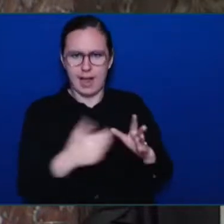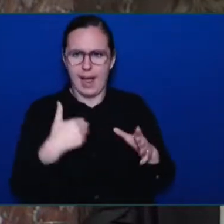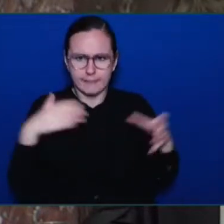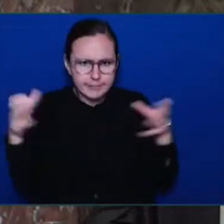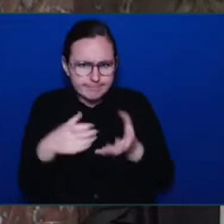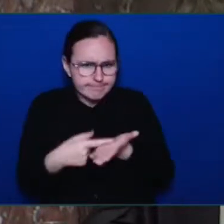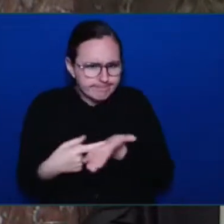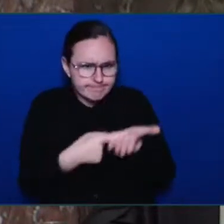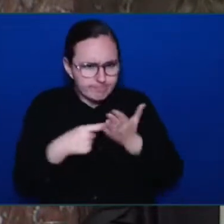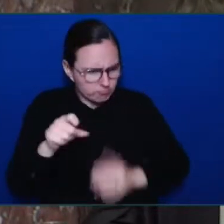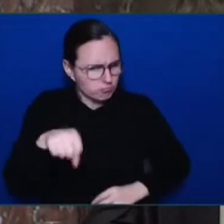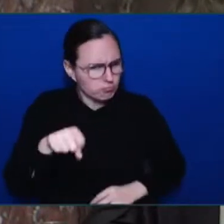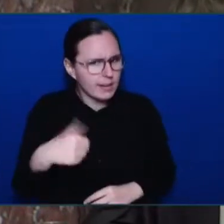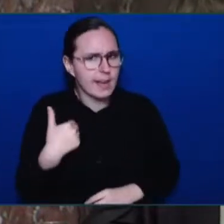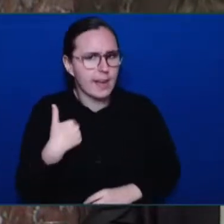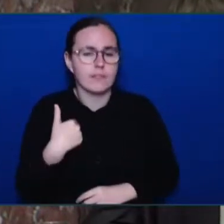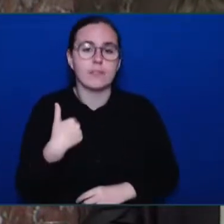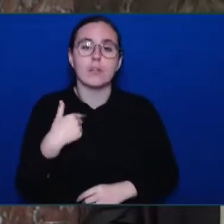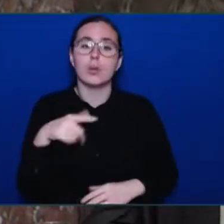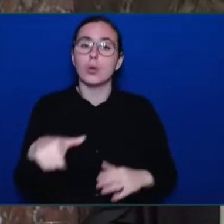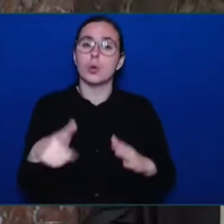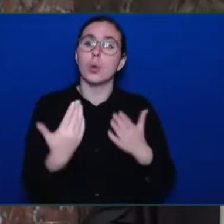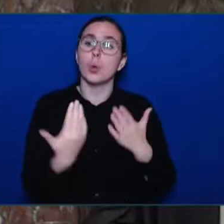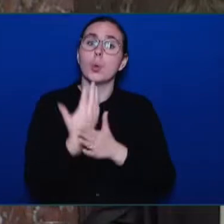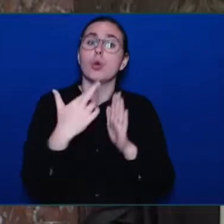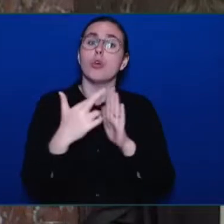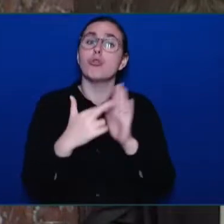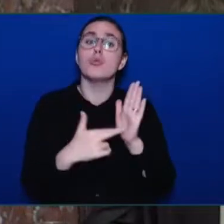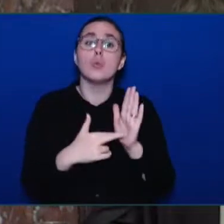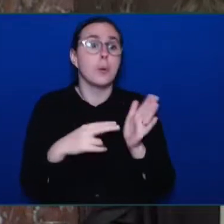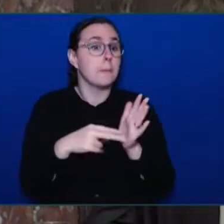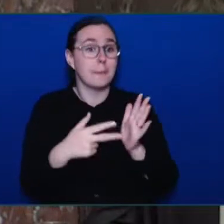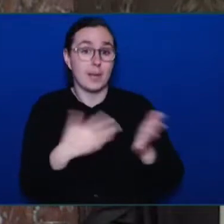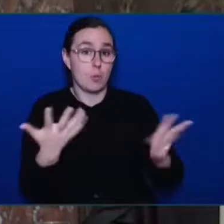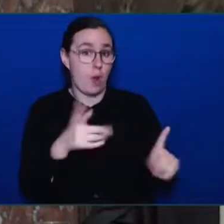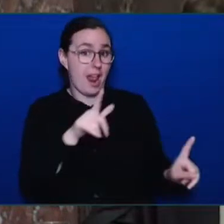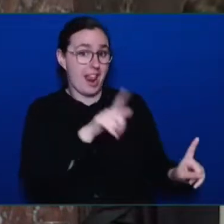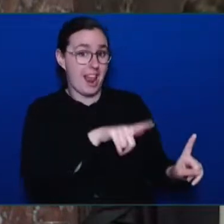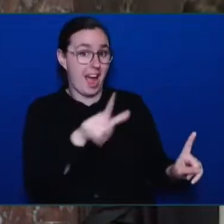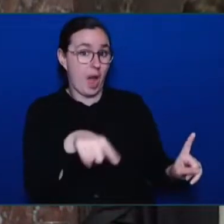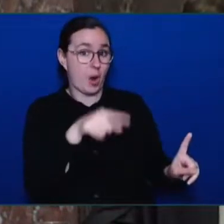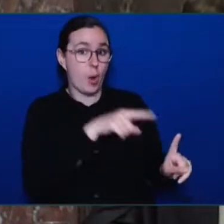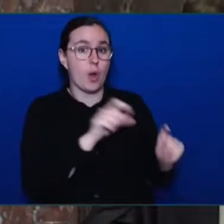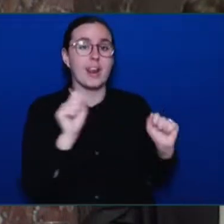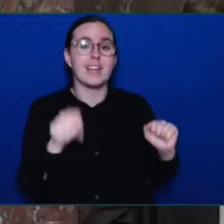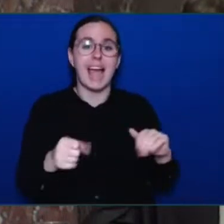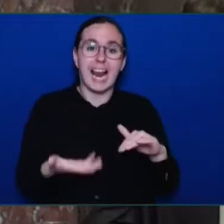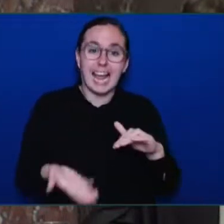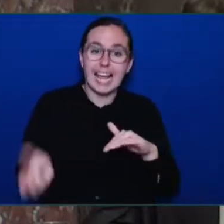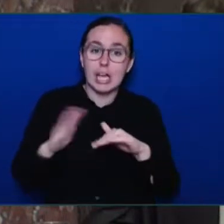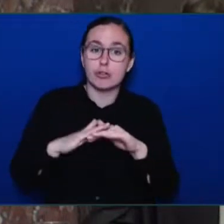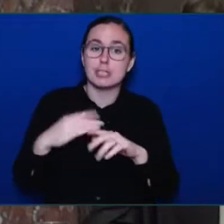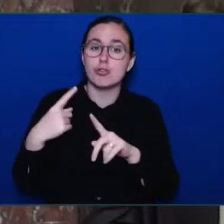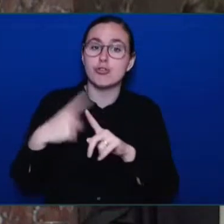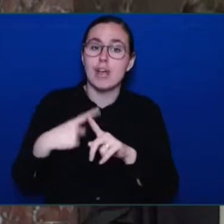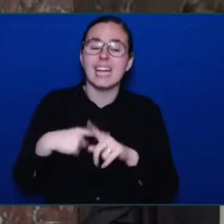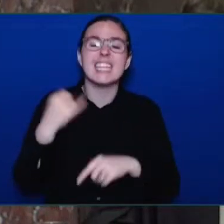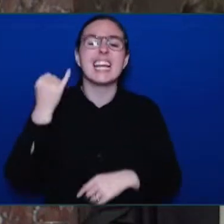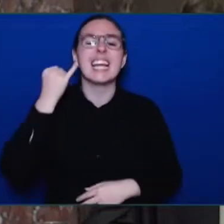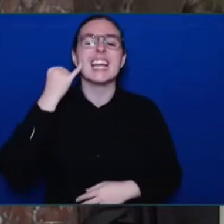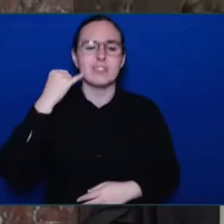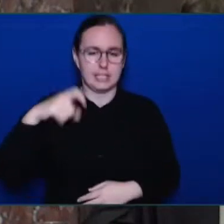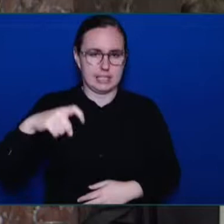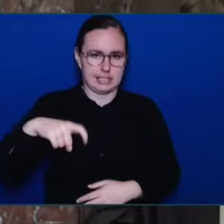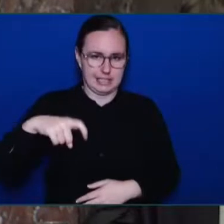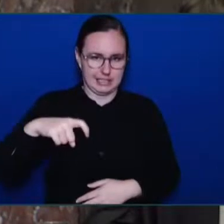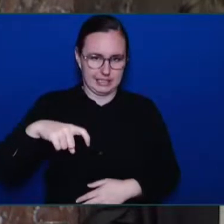seek increases in rent in certain circumstances where necessary capital expenditures must be made in order to ensure the house